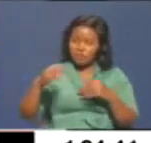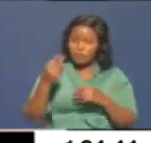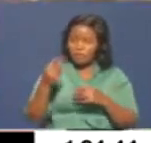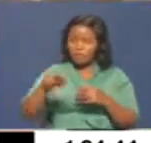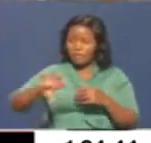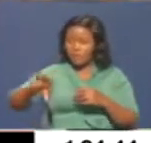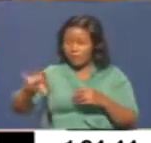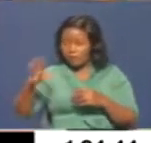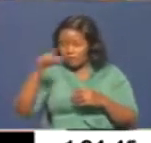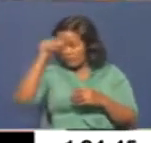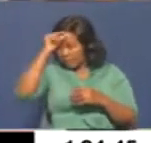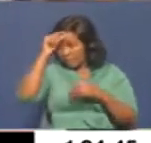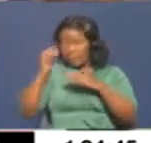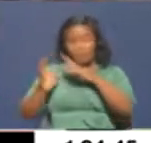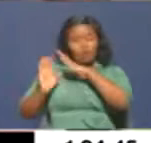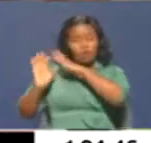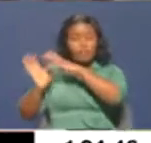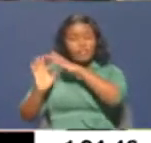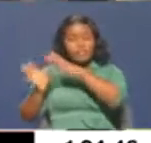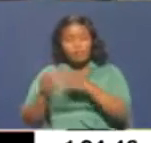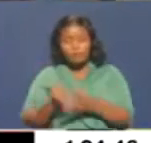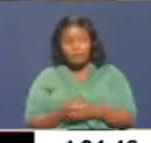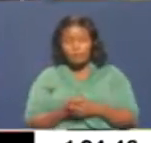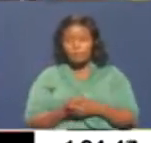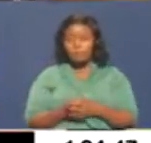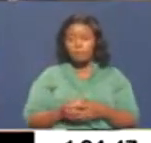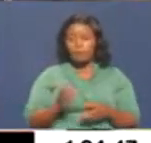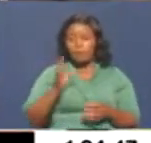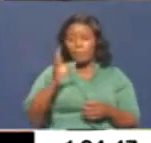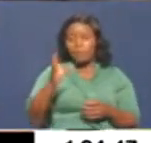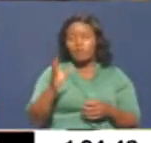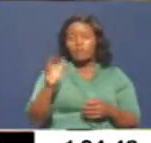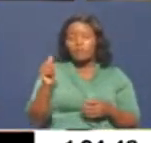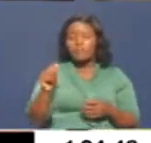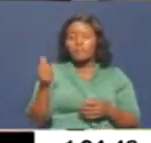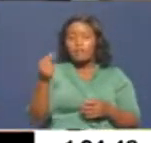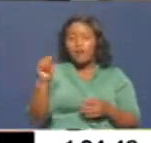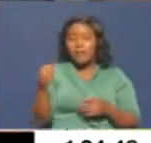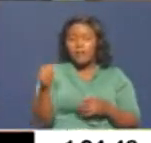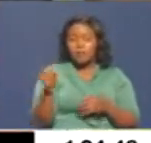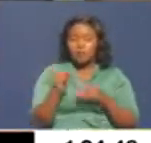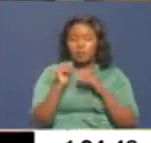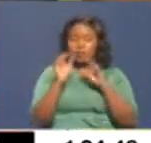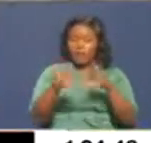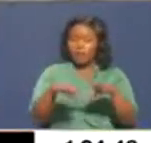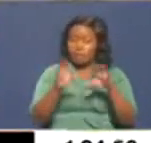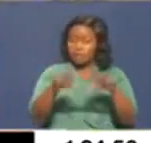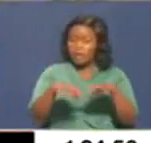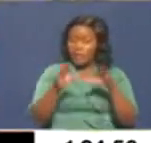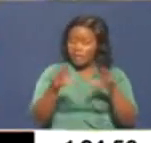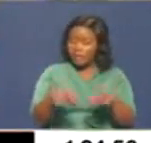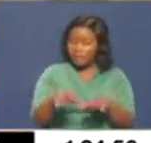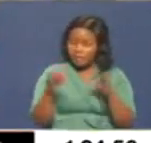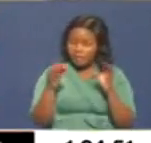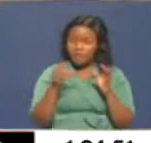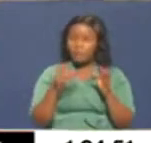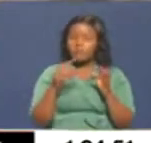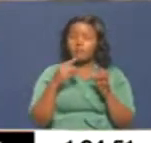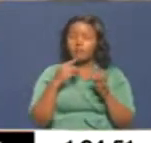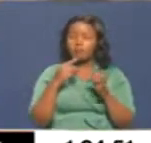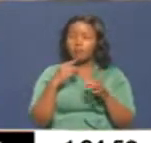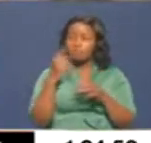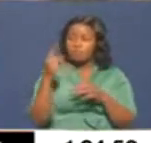Kilifi. Chief Administrative Secretary, Agriculture, Livestock, Fisheries and Blue Economy, Lawrence